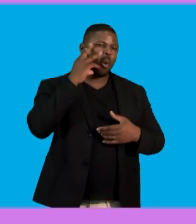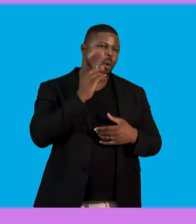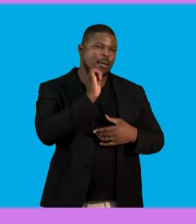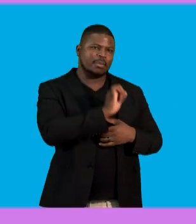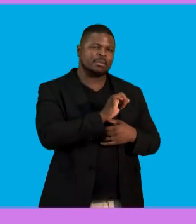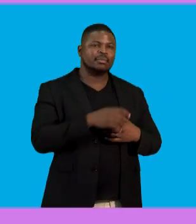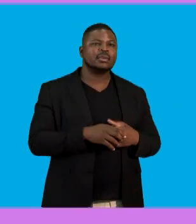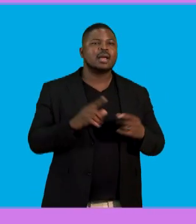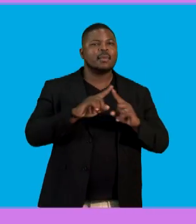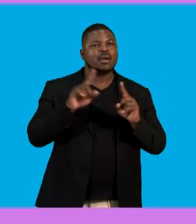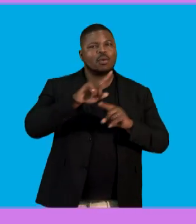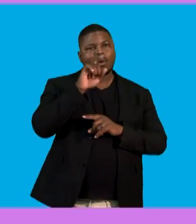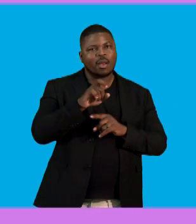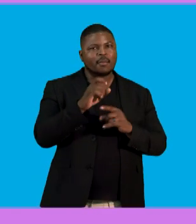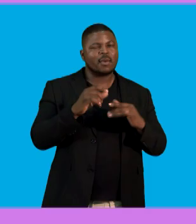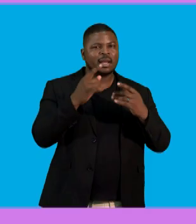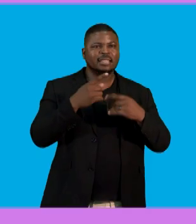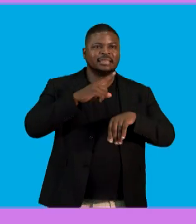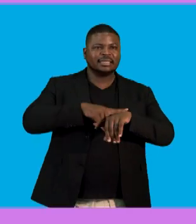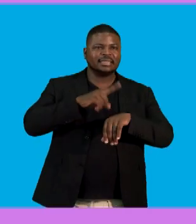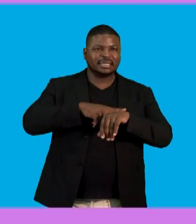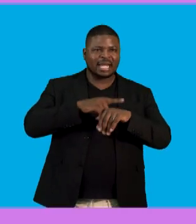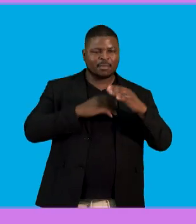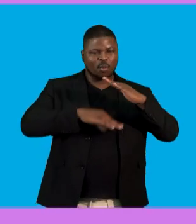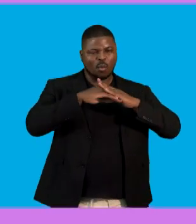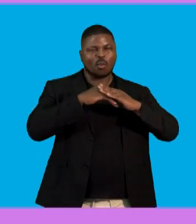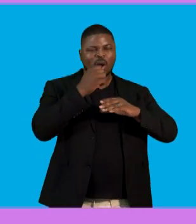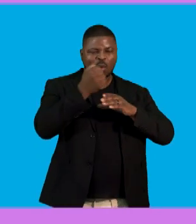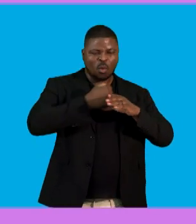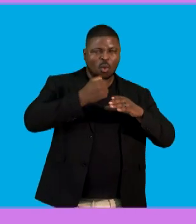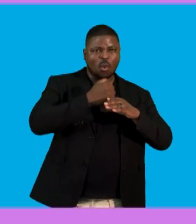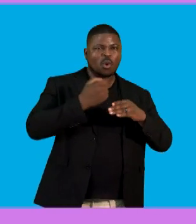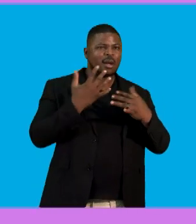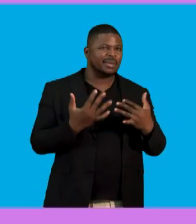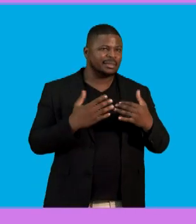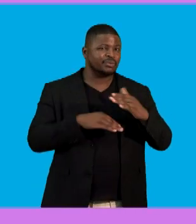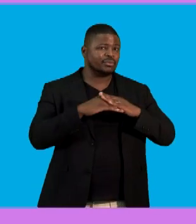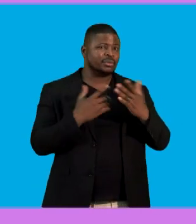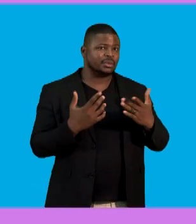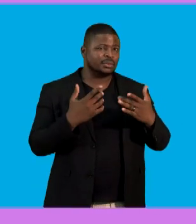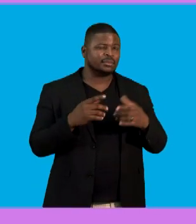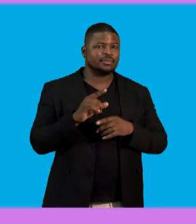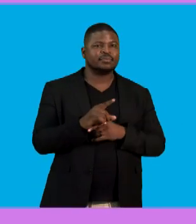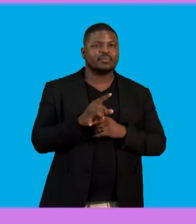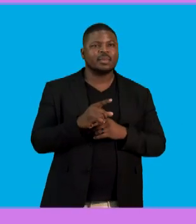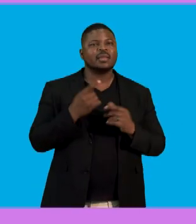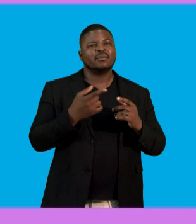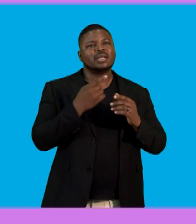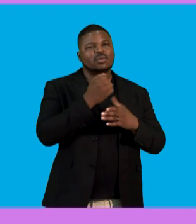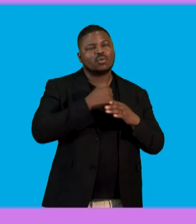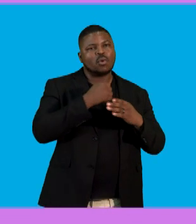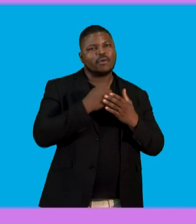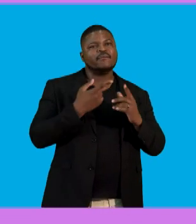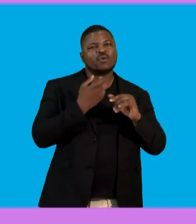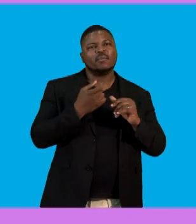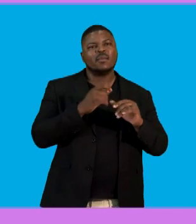is the maximum cooking time for this mixture? What is the maximum cooking time? It means you can cook it from 10 to